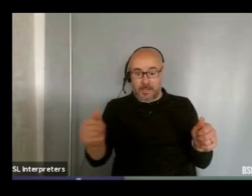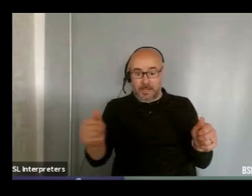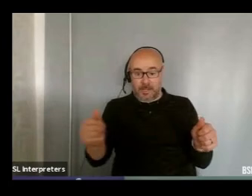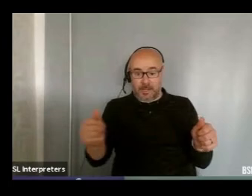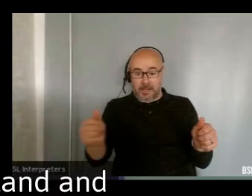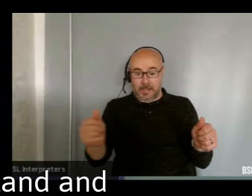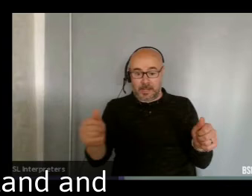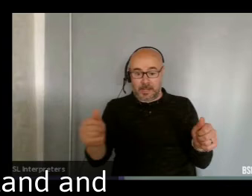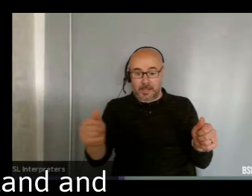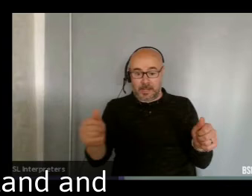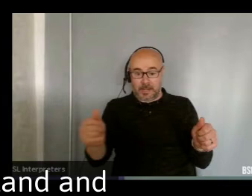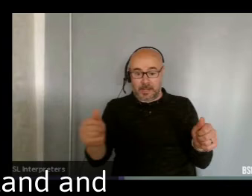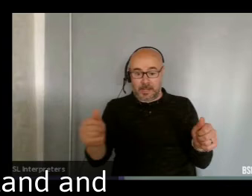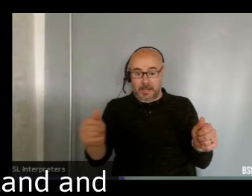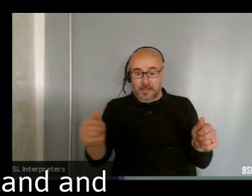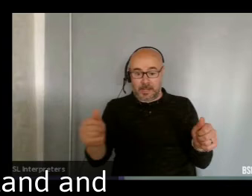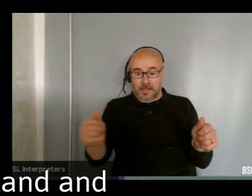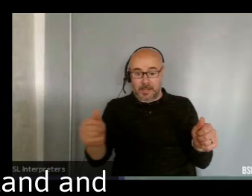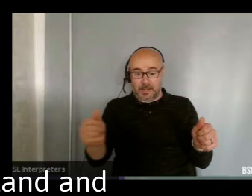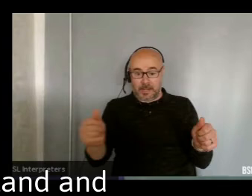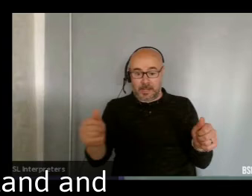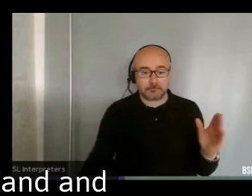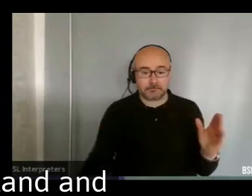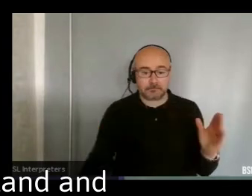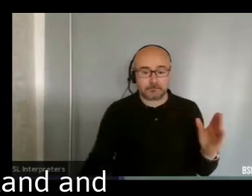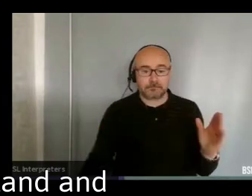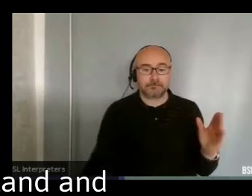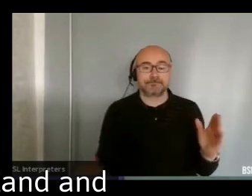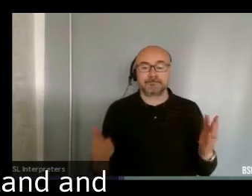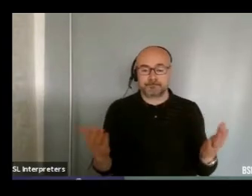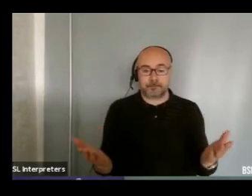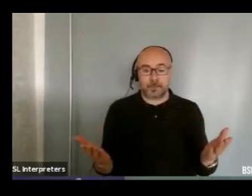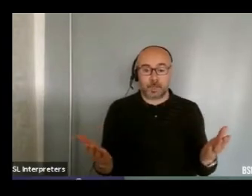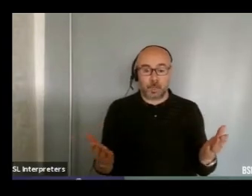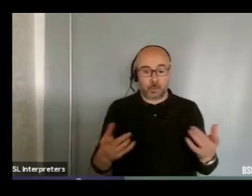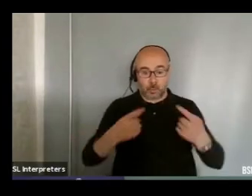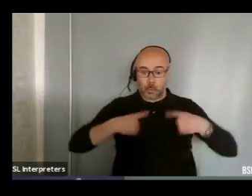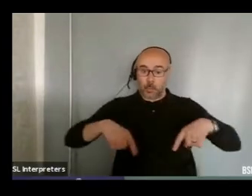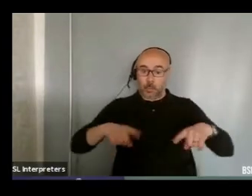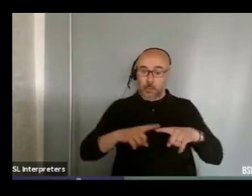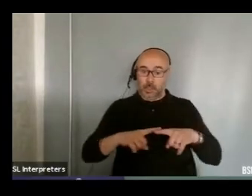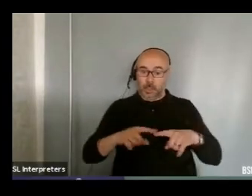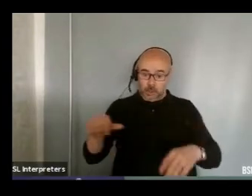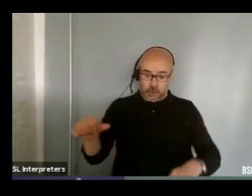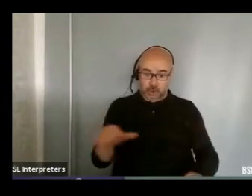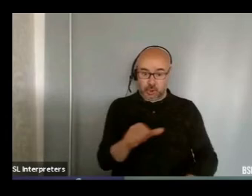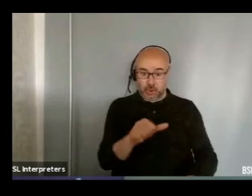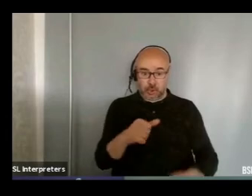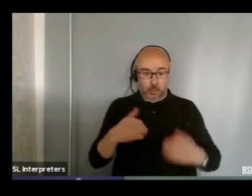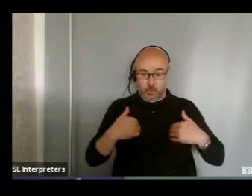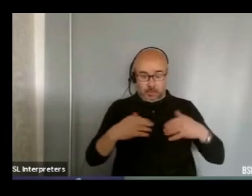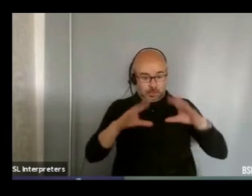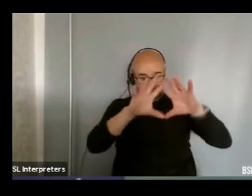that means for us, and what that means for Alzheimer Scotland, and perhaps what this means for our community is, do we need to rethink our